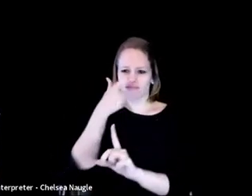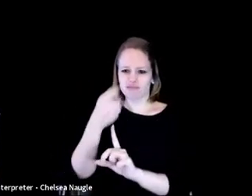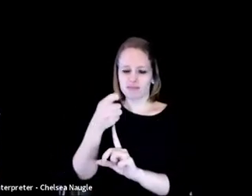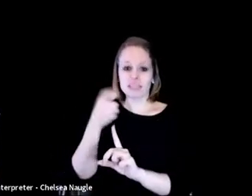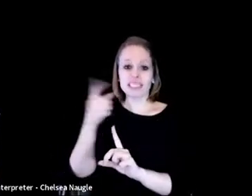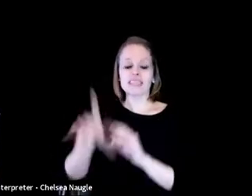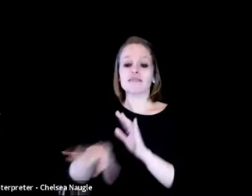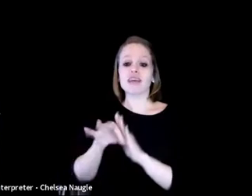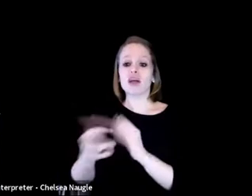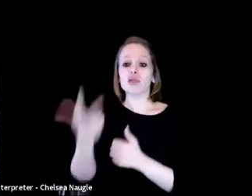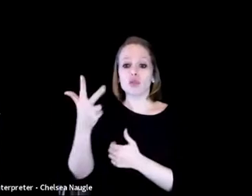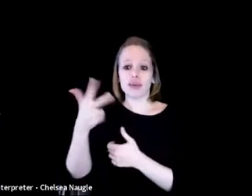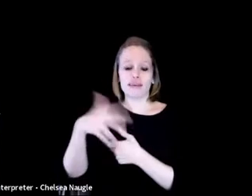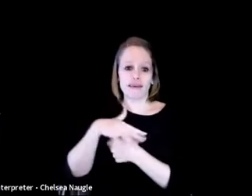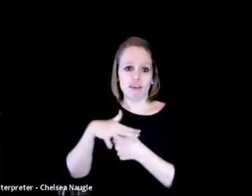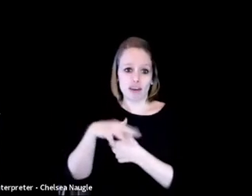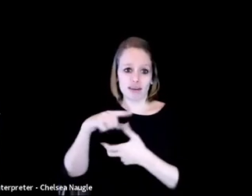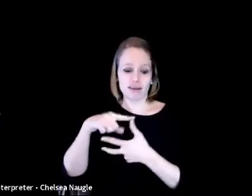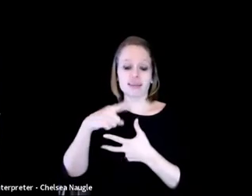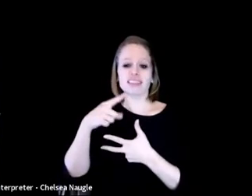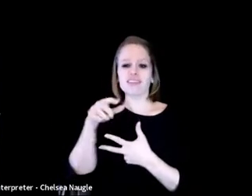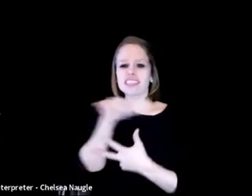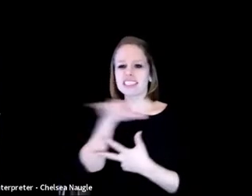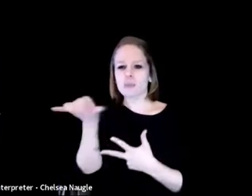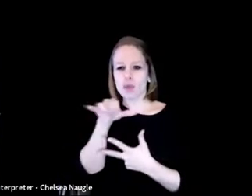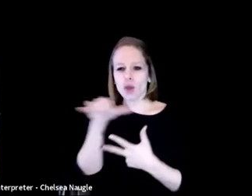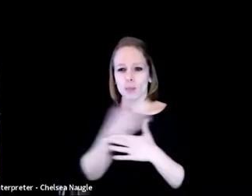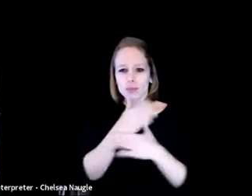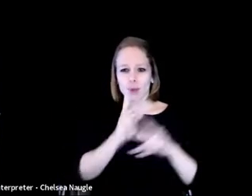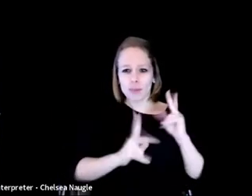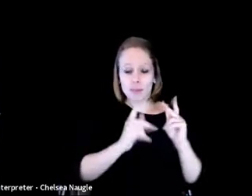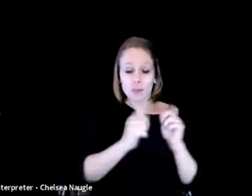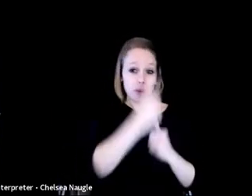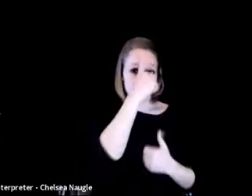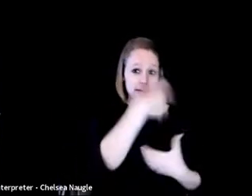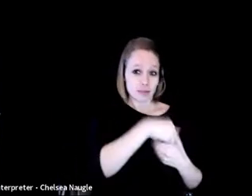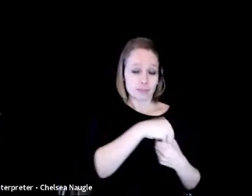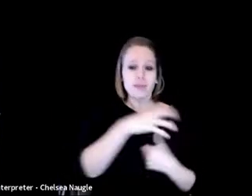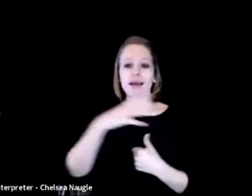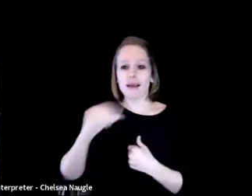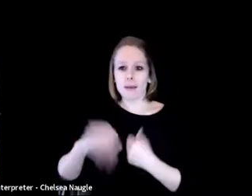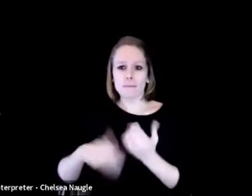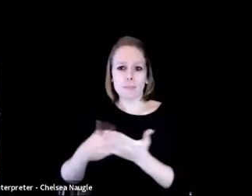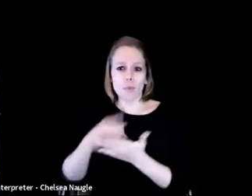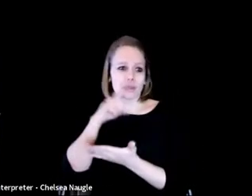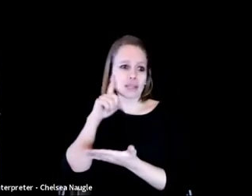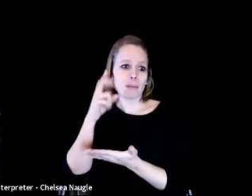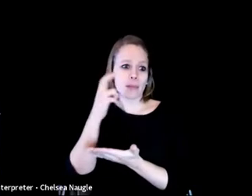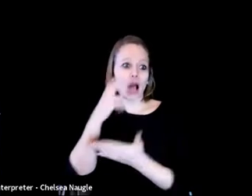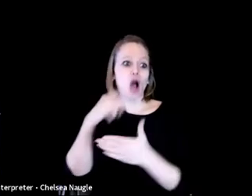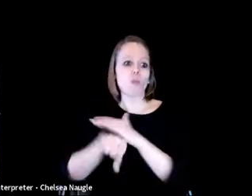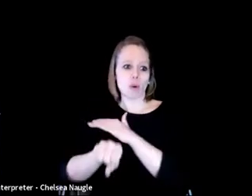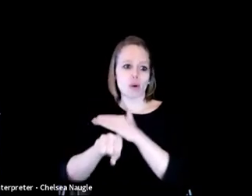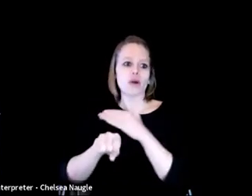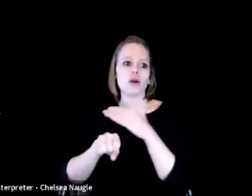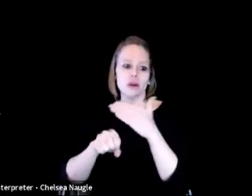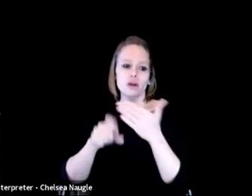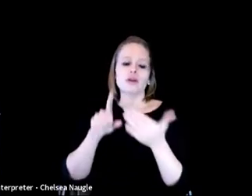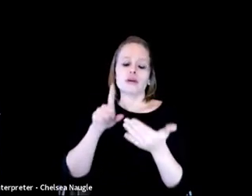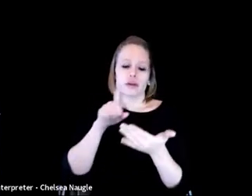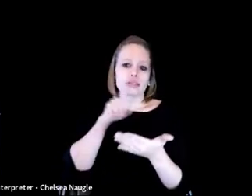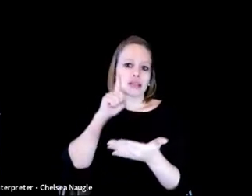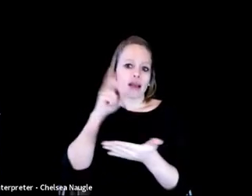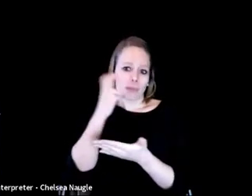similarities between individuals with autism and people with congenital deafblindness, and it was in how they social